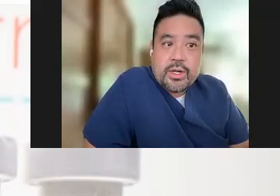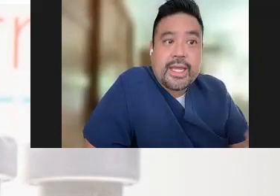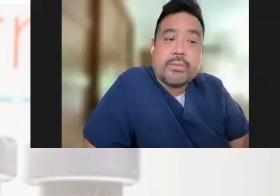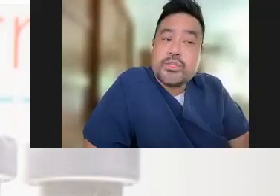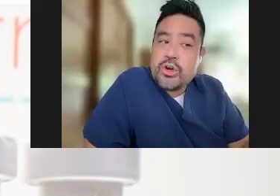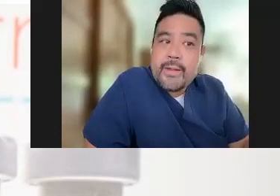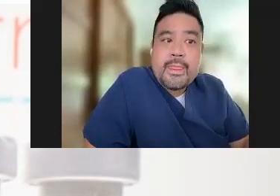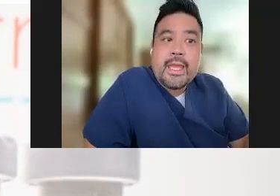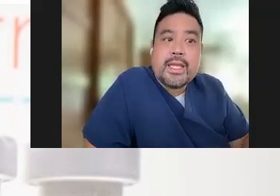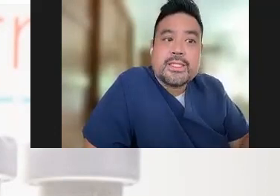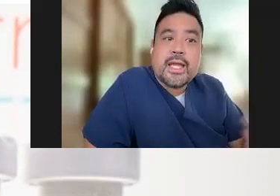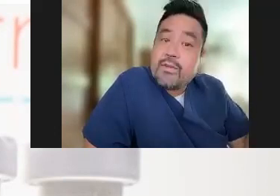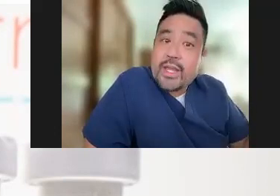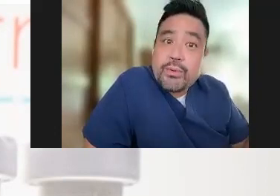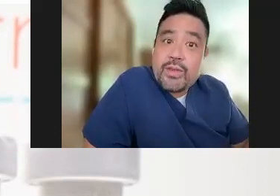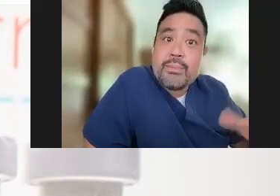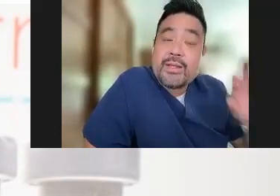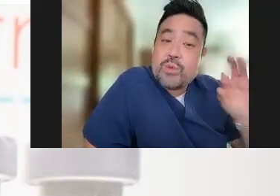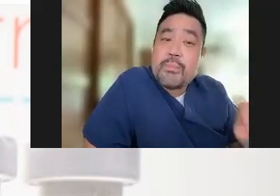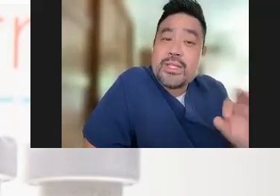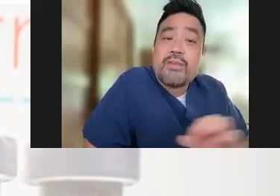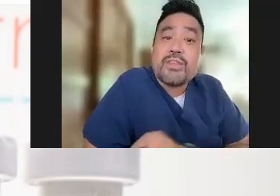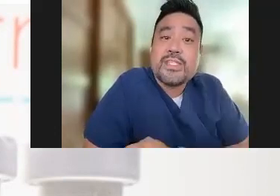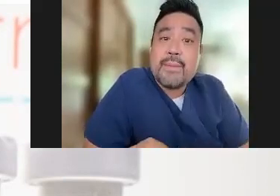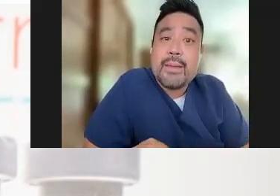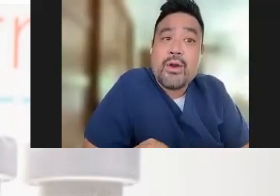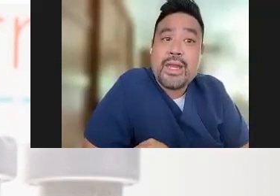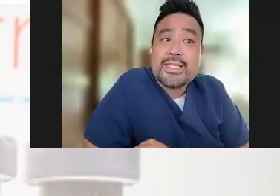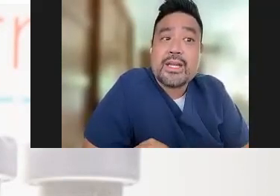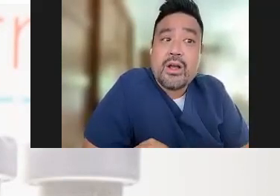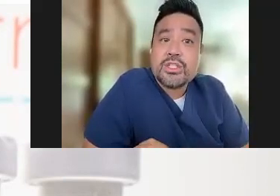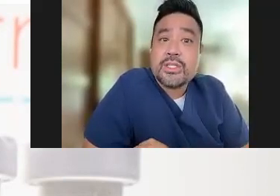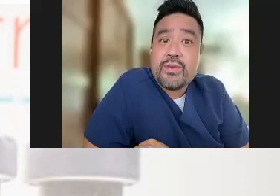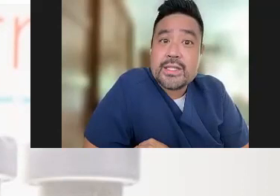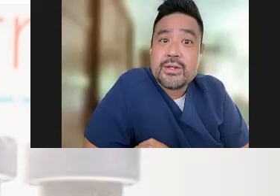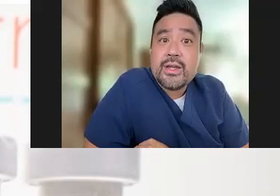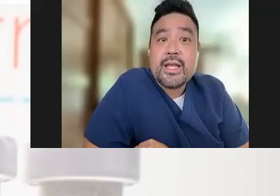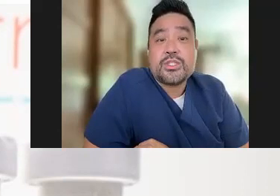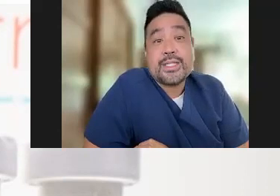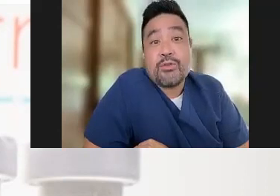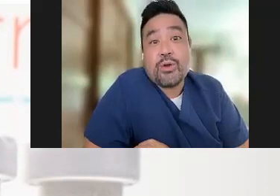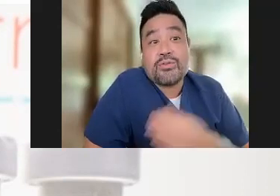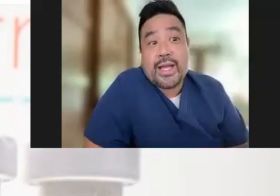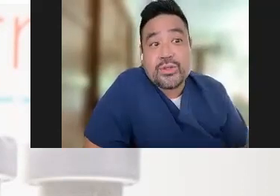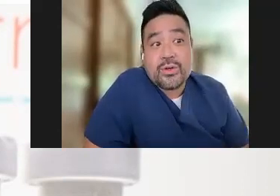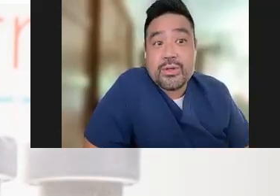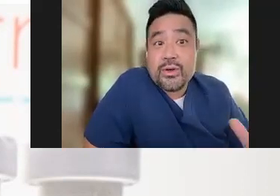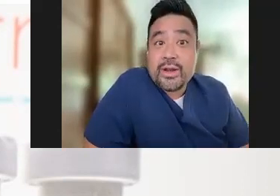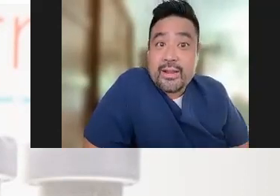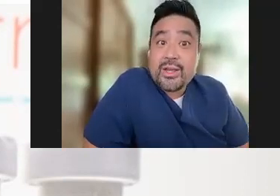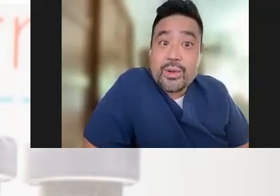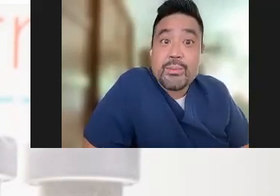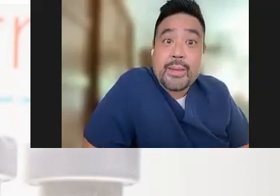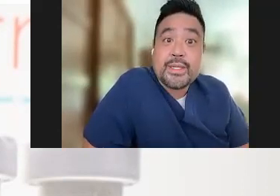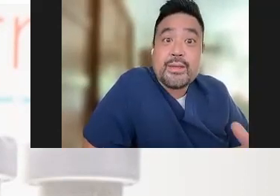Pfizer and Moderna, again, Moderna is not FDA approved yet, but operates off of the same mRNA technology as Pfizer. And so I tell folks Pfizer and Moderna